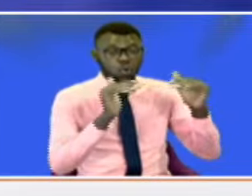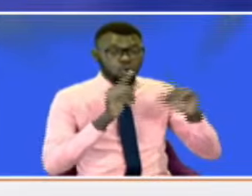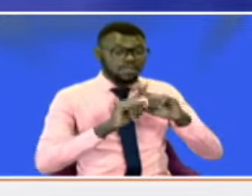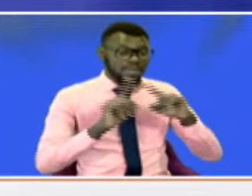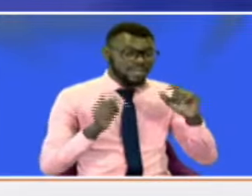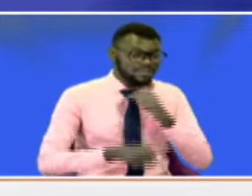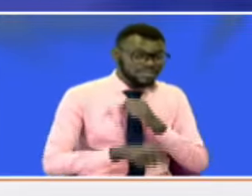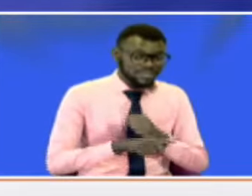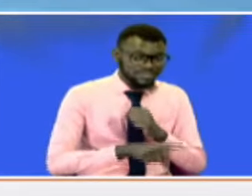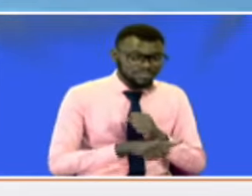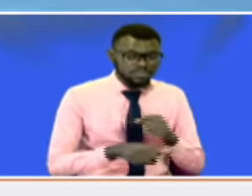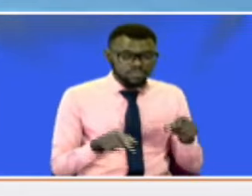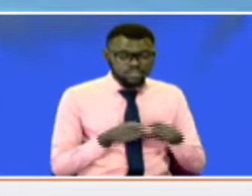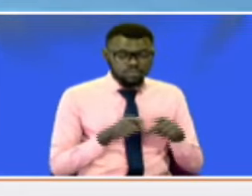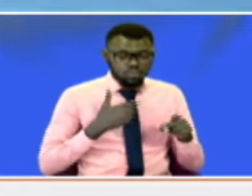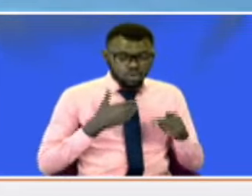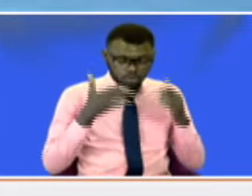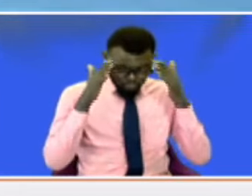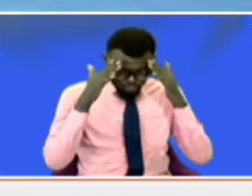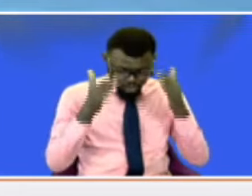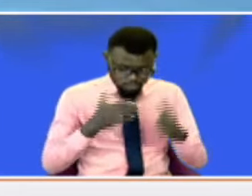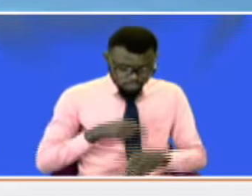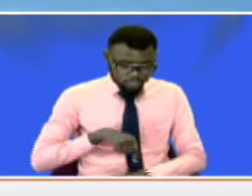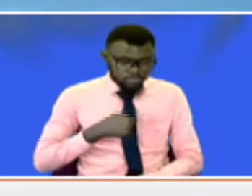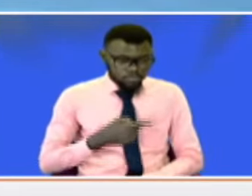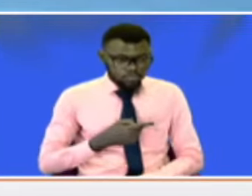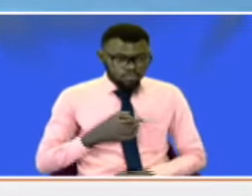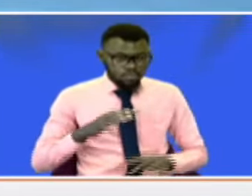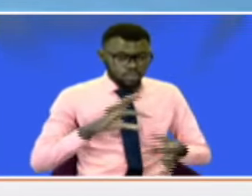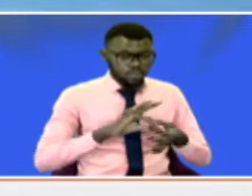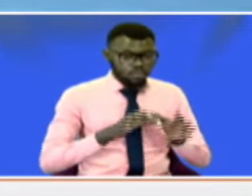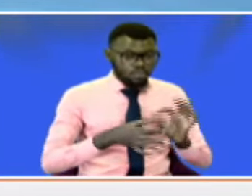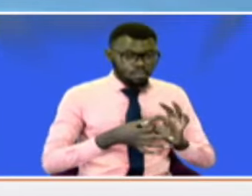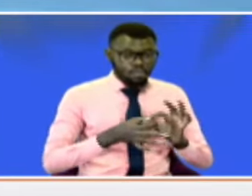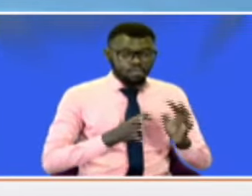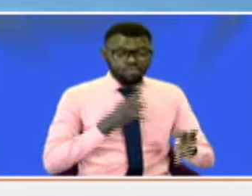just trying to focus on myself. Now let's talk Olympics. 44 days to the Paris.